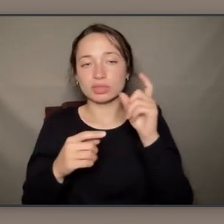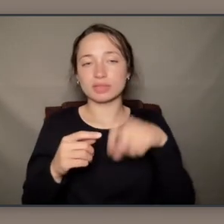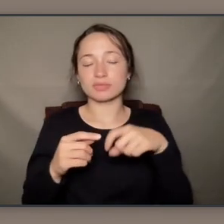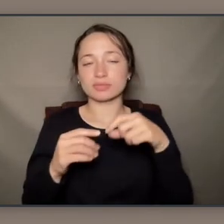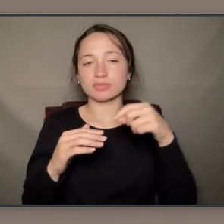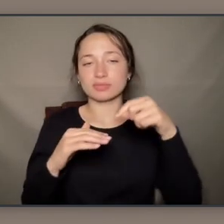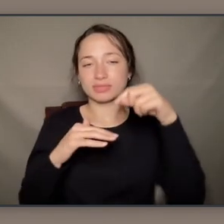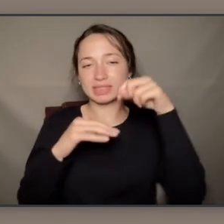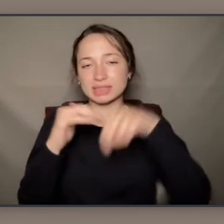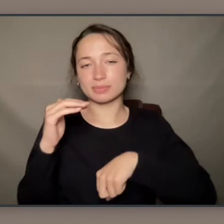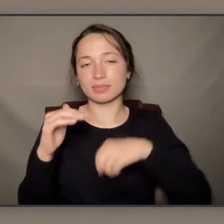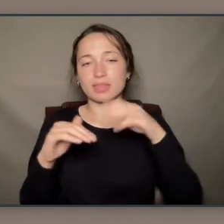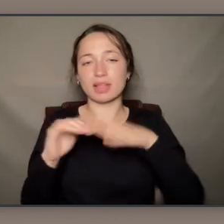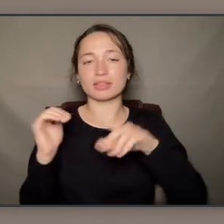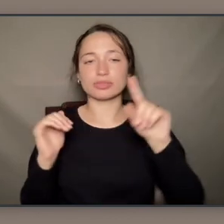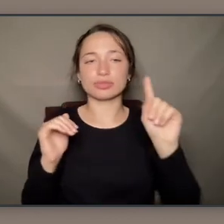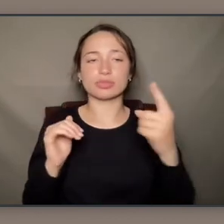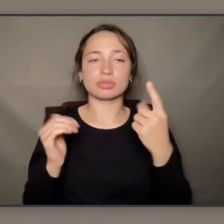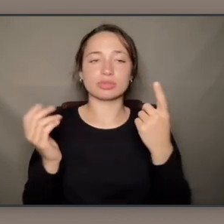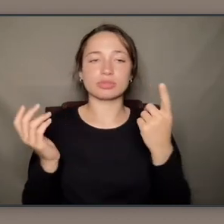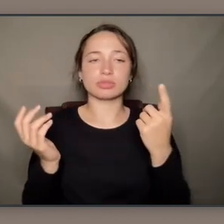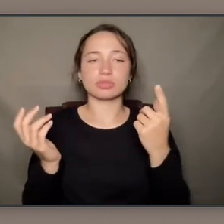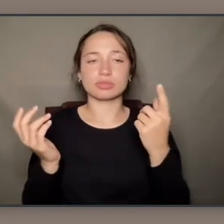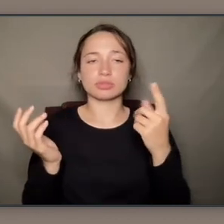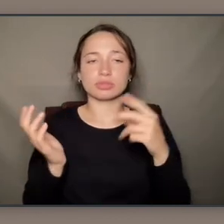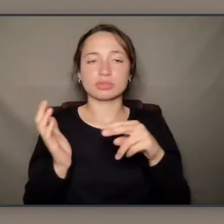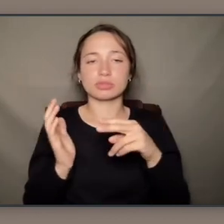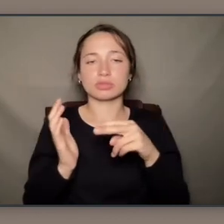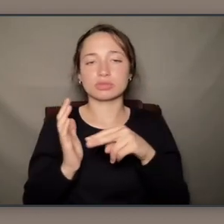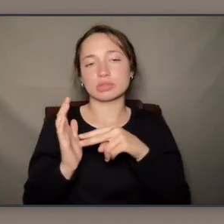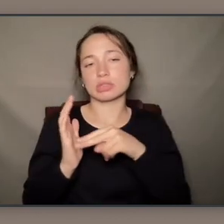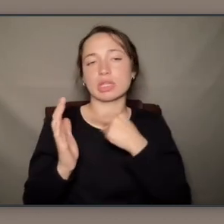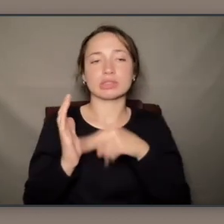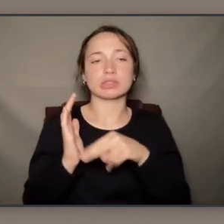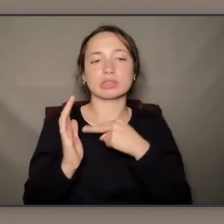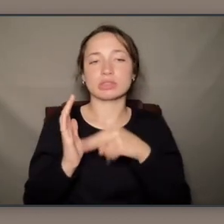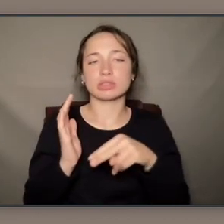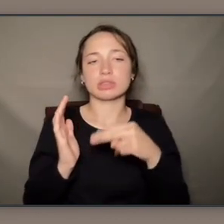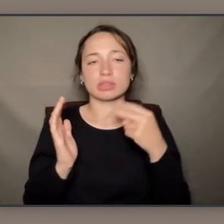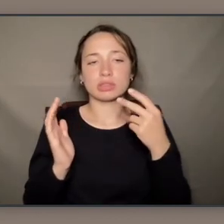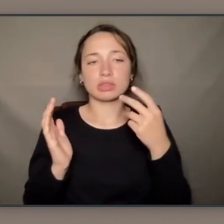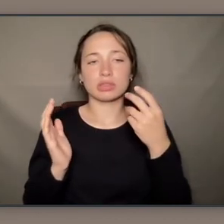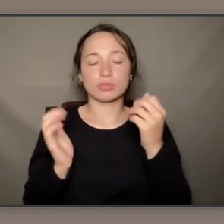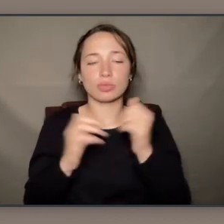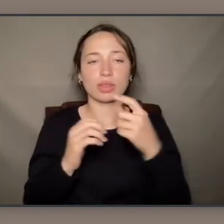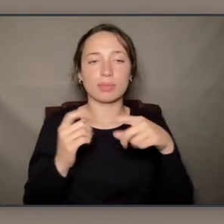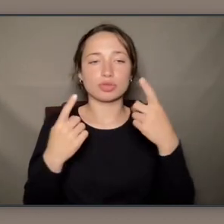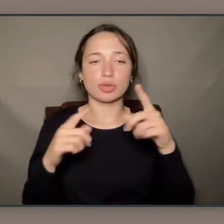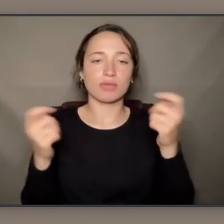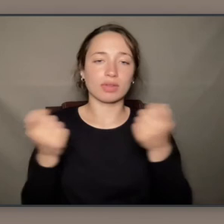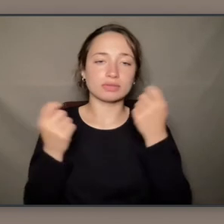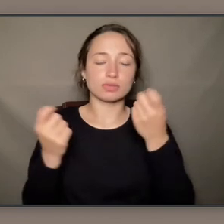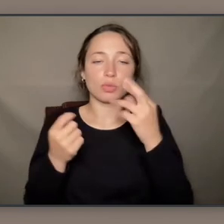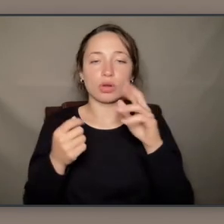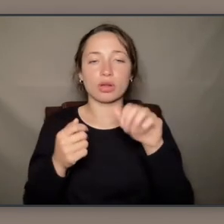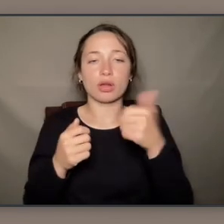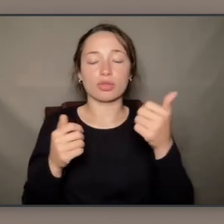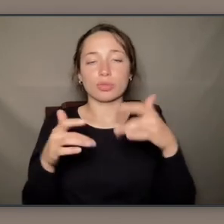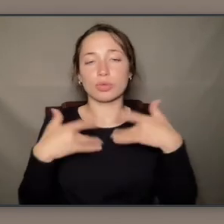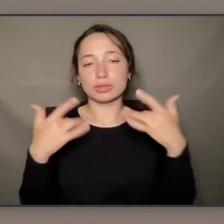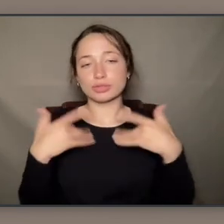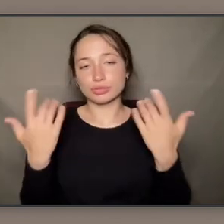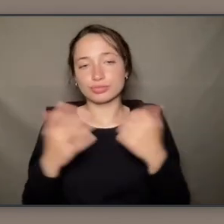situation. It has to go deeper than just dancing with them